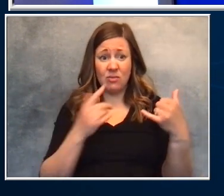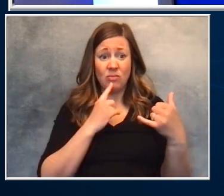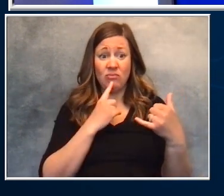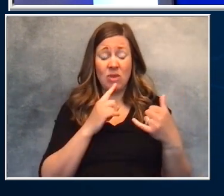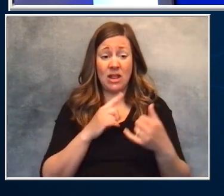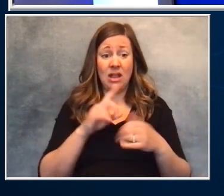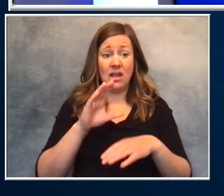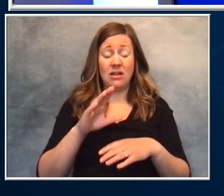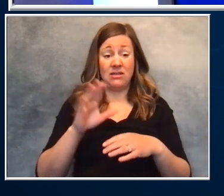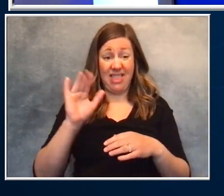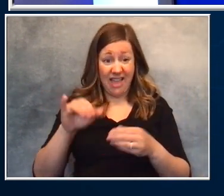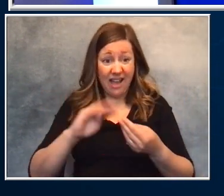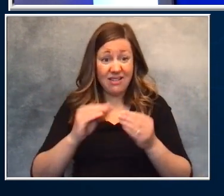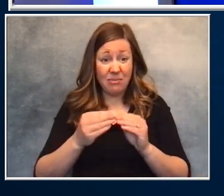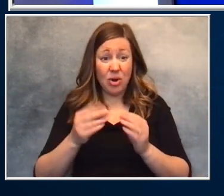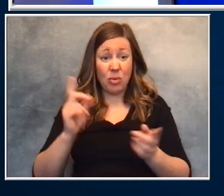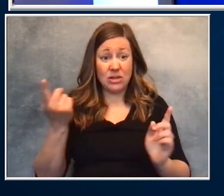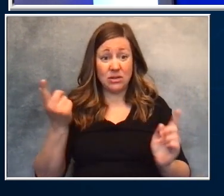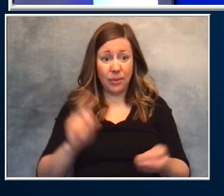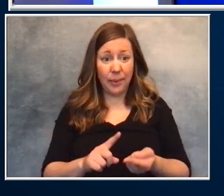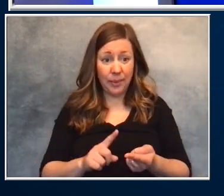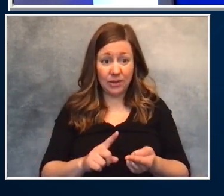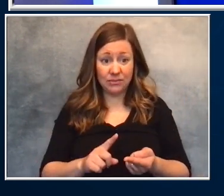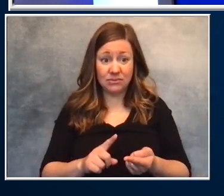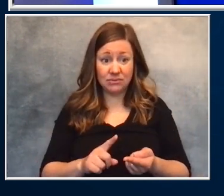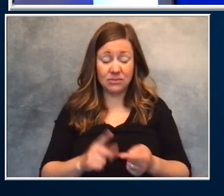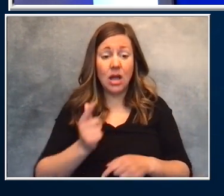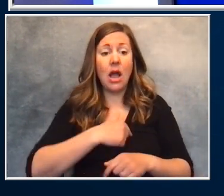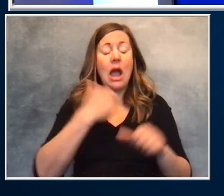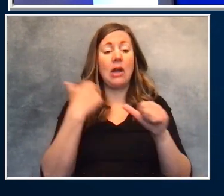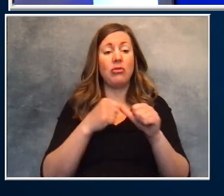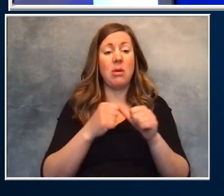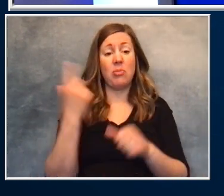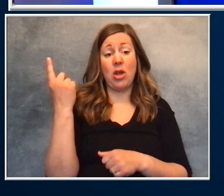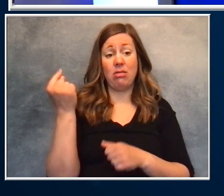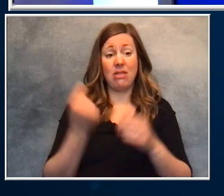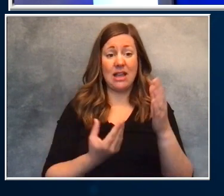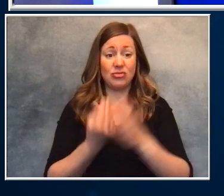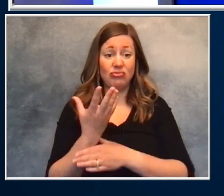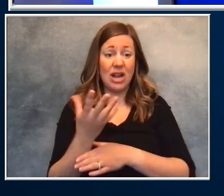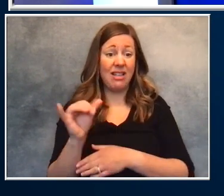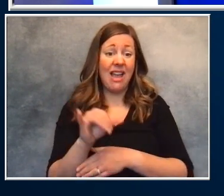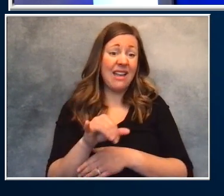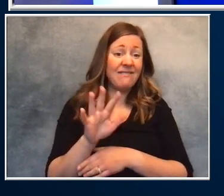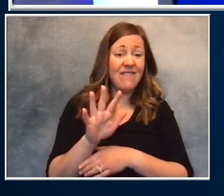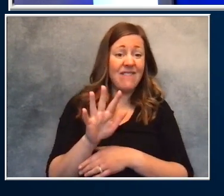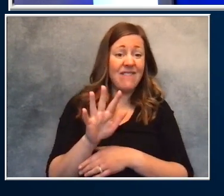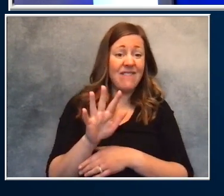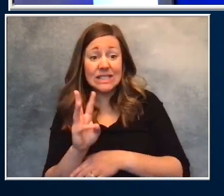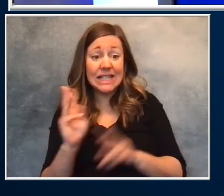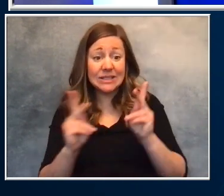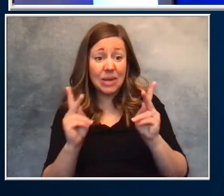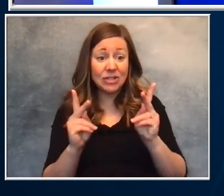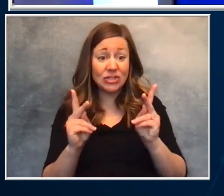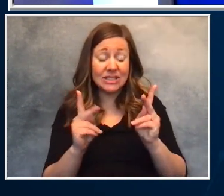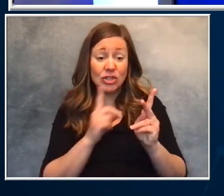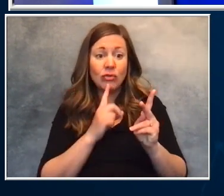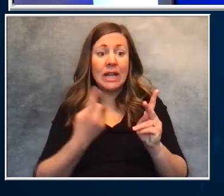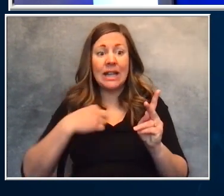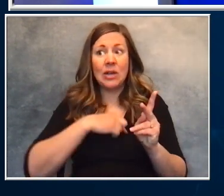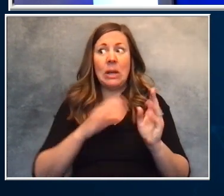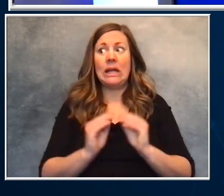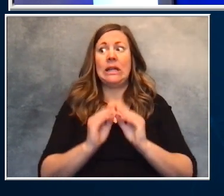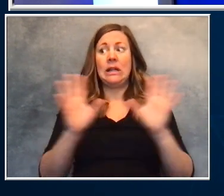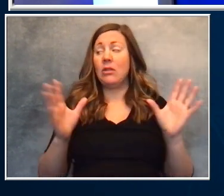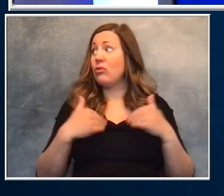this. I mean, I do remember back last spring, we got down to 5 or 6 patients in the hospital. Yeah. So we clearly have more,